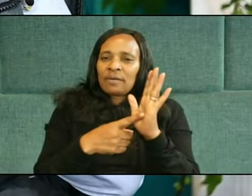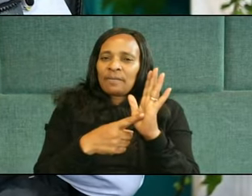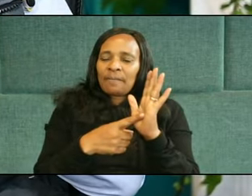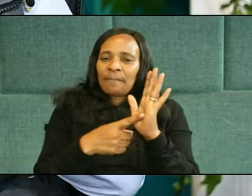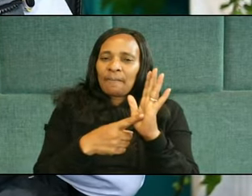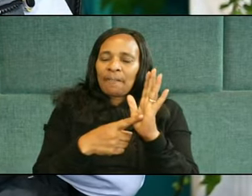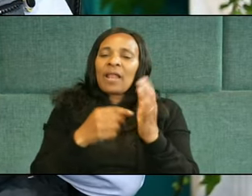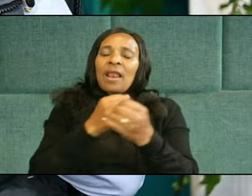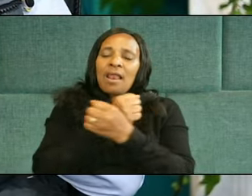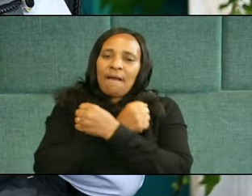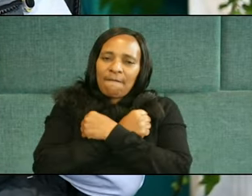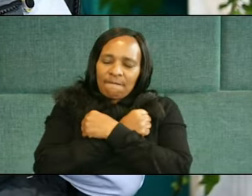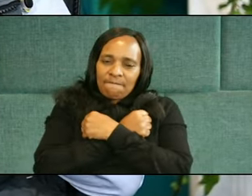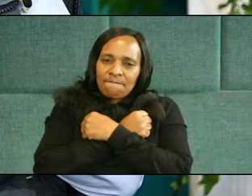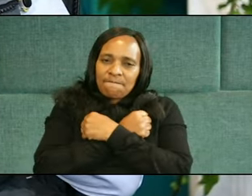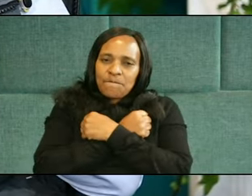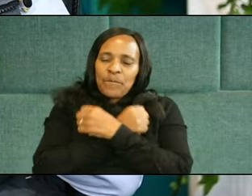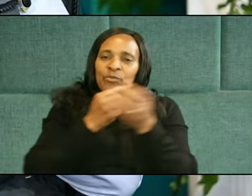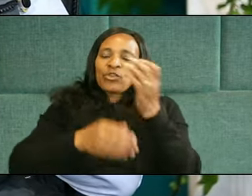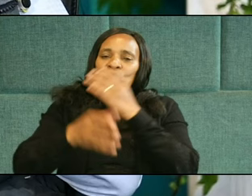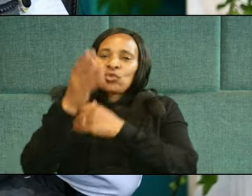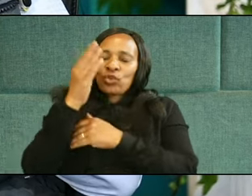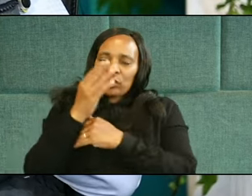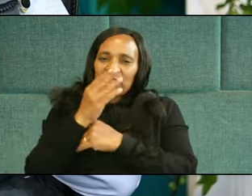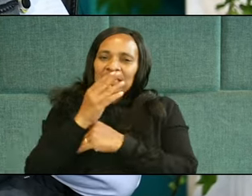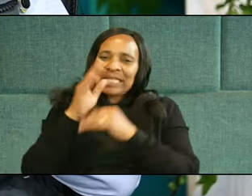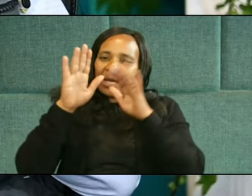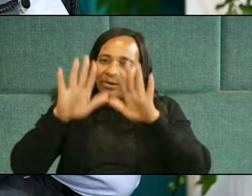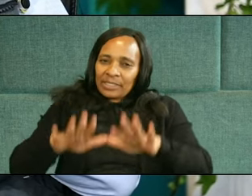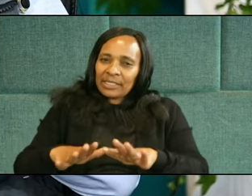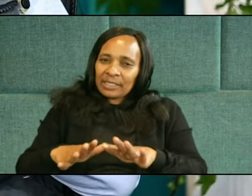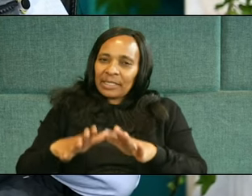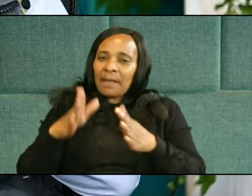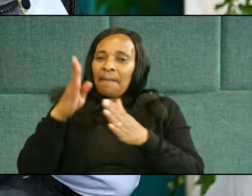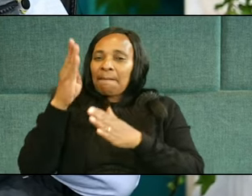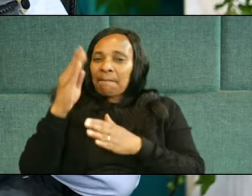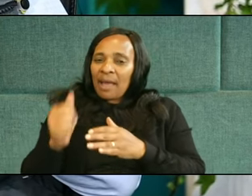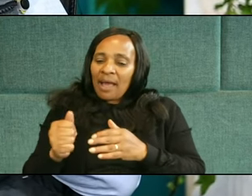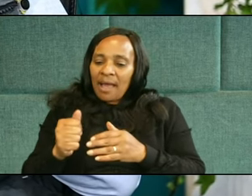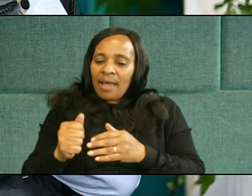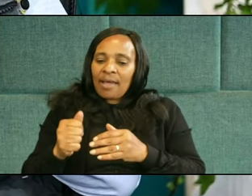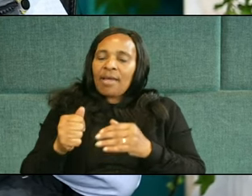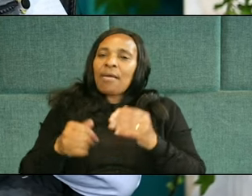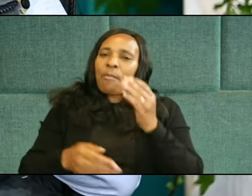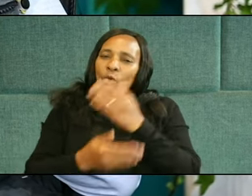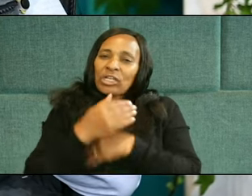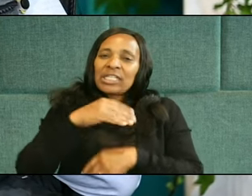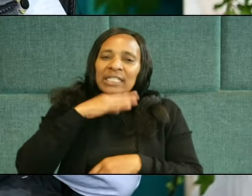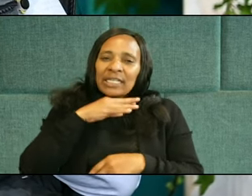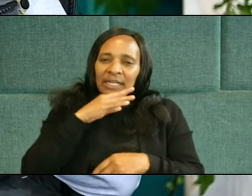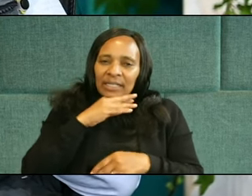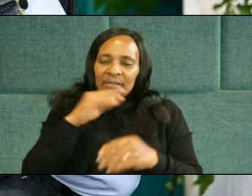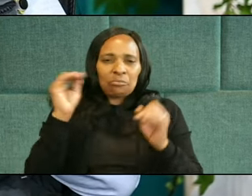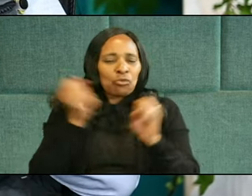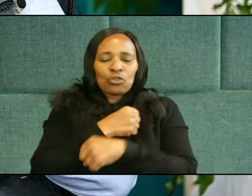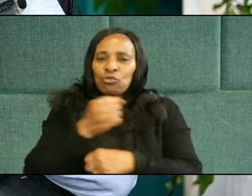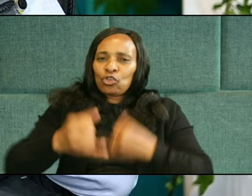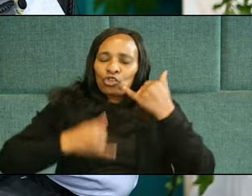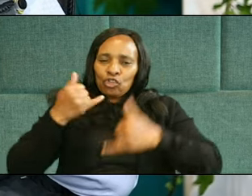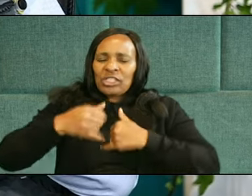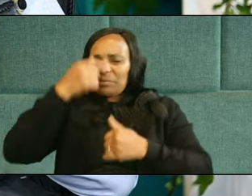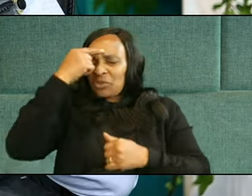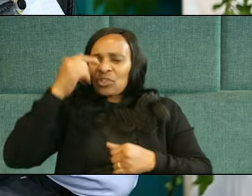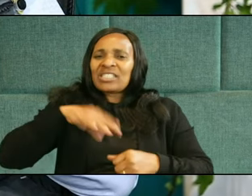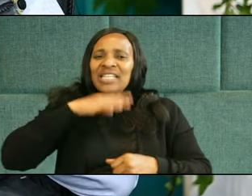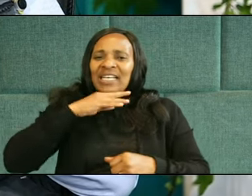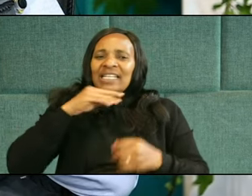should love to God's anointed by mourning that he died and not rejoicing that he died because he